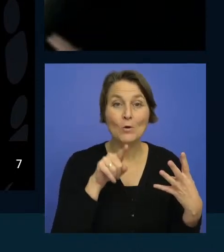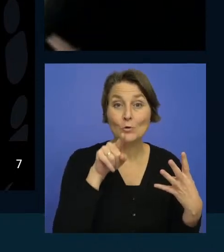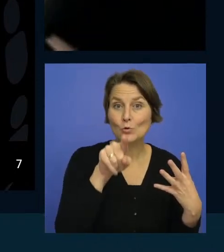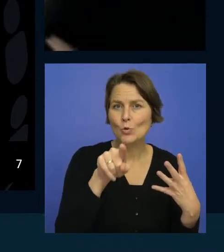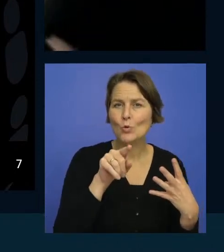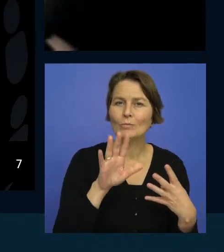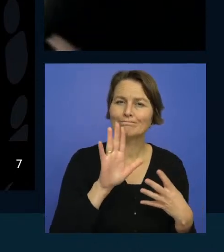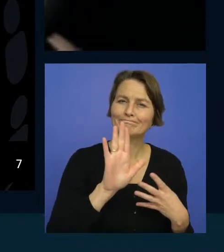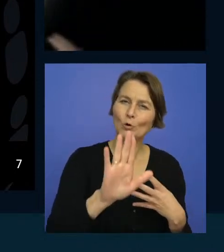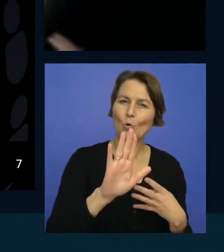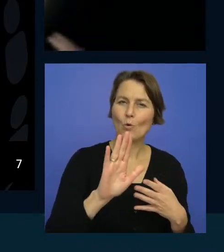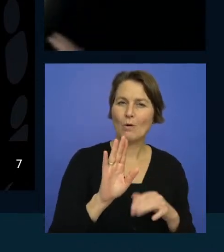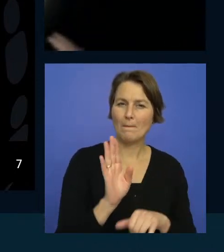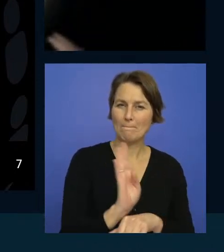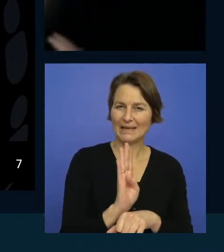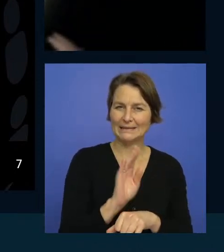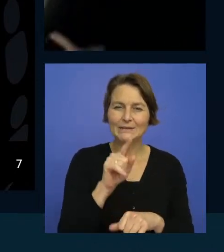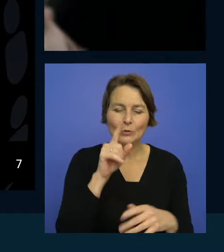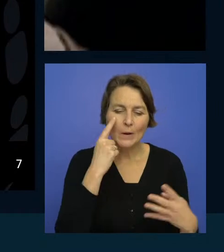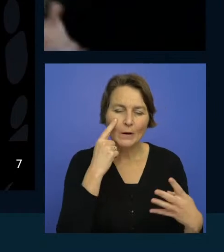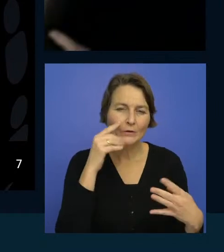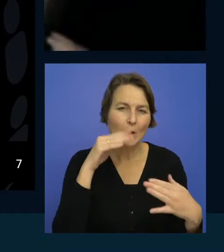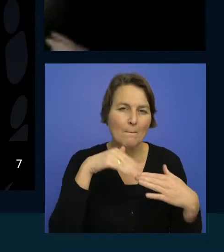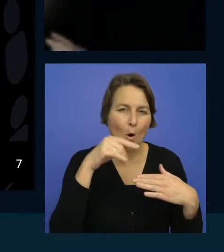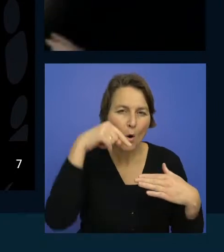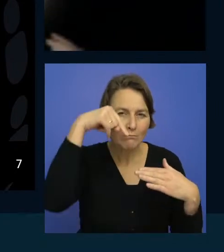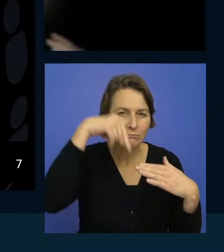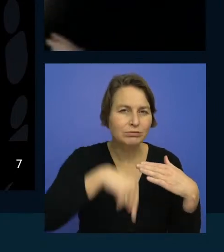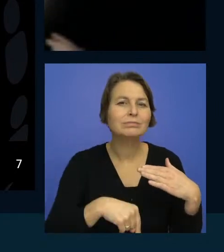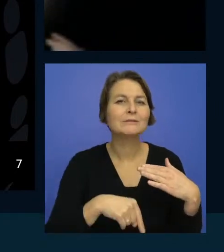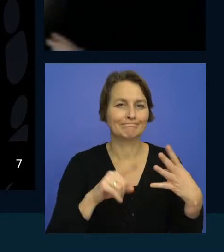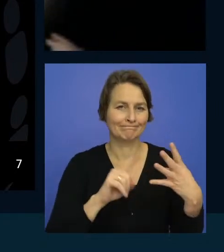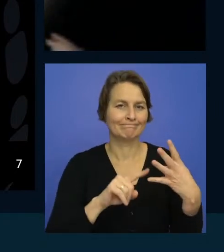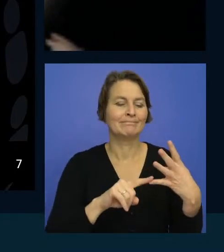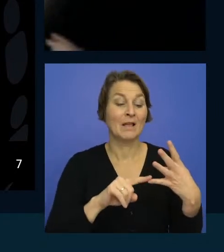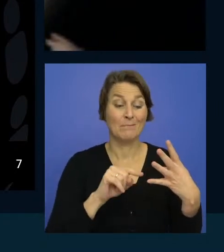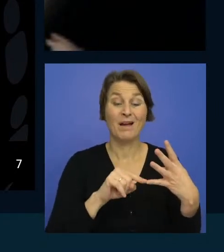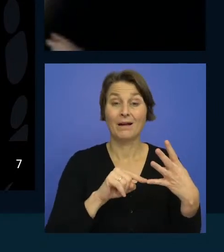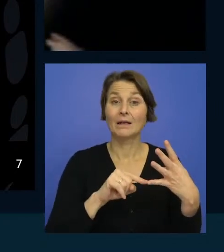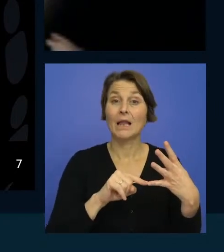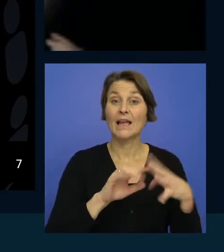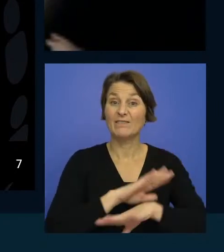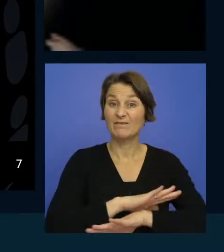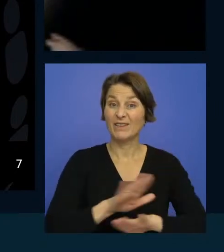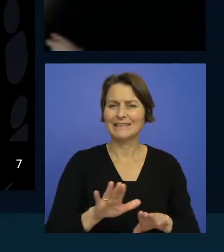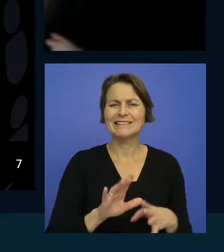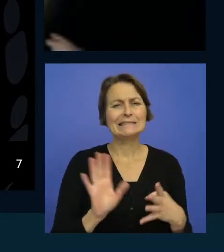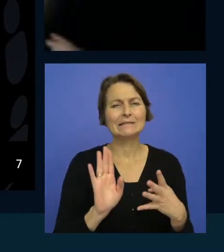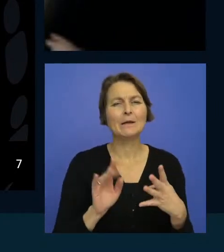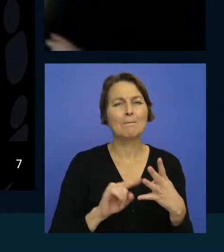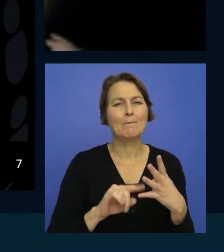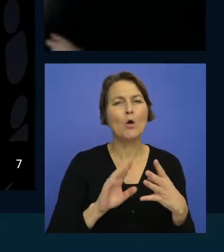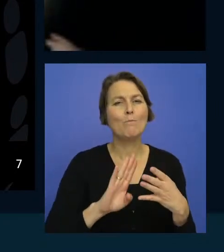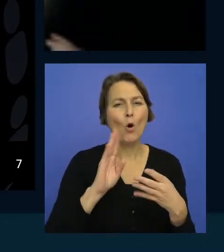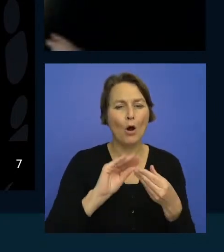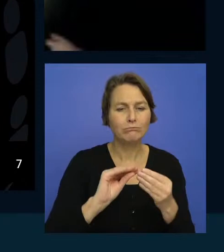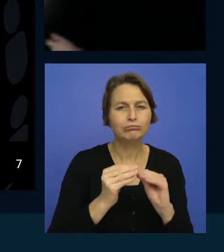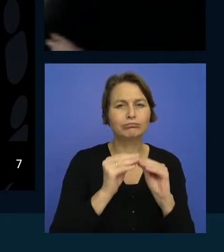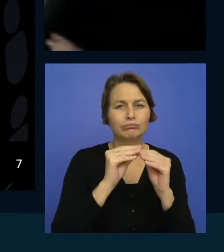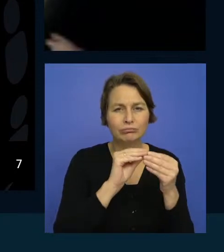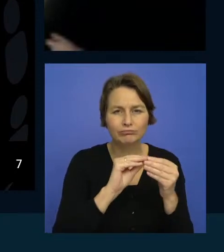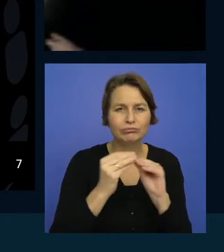specific organization. Will of course require some more development, but I will